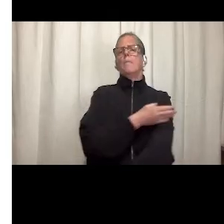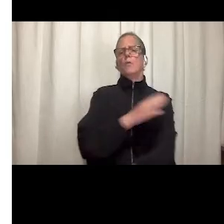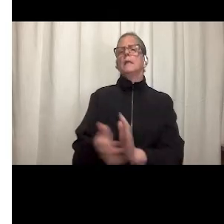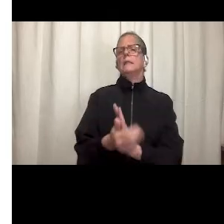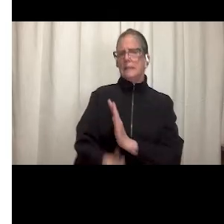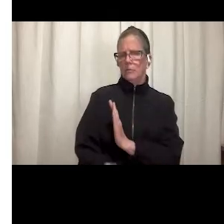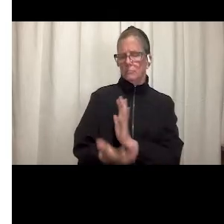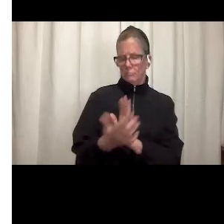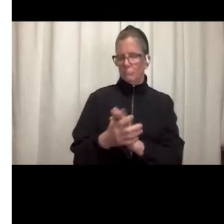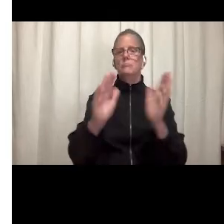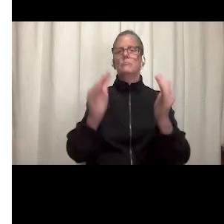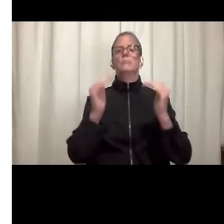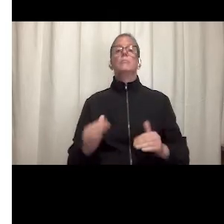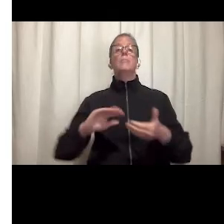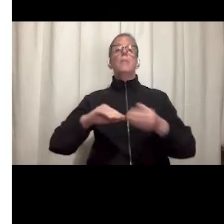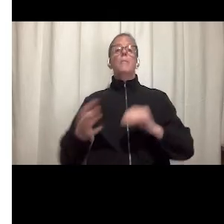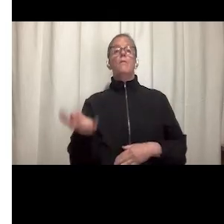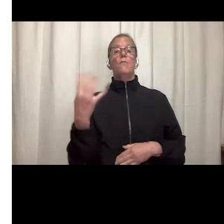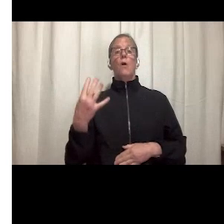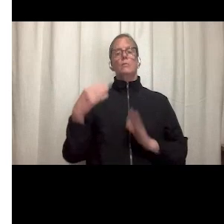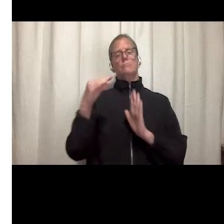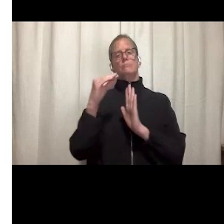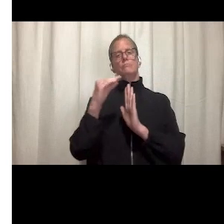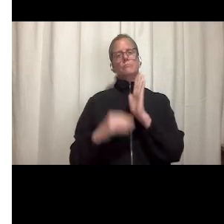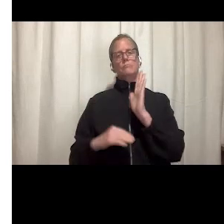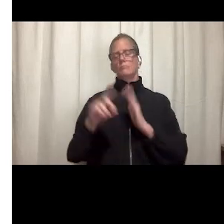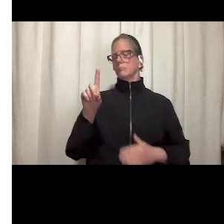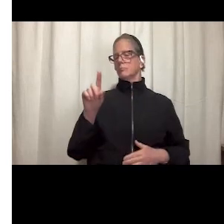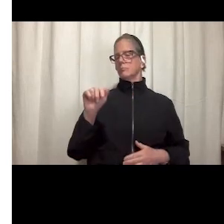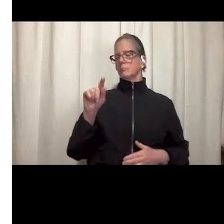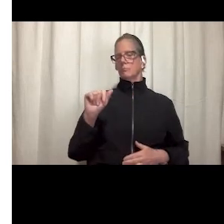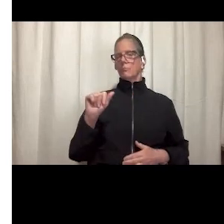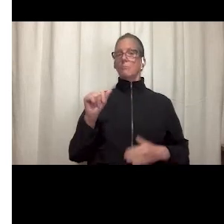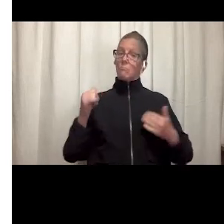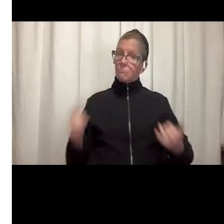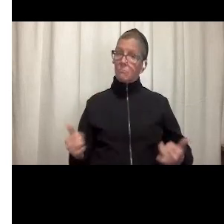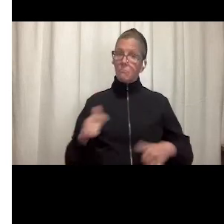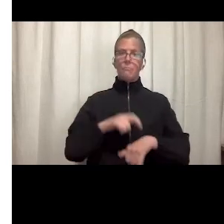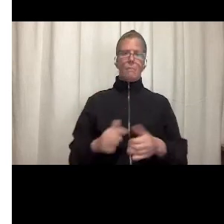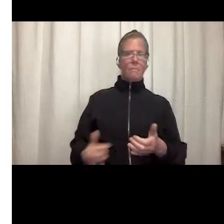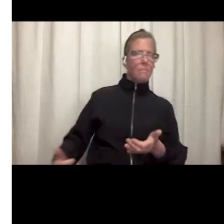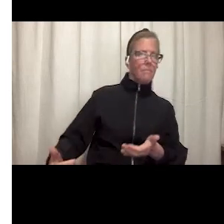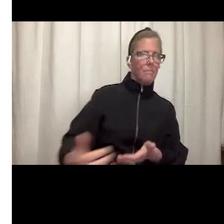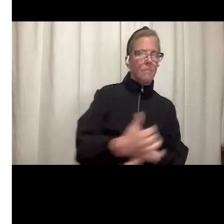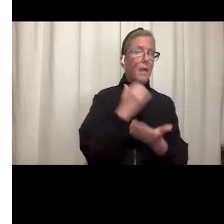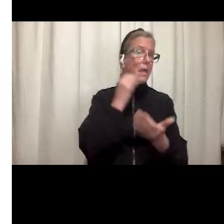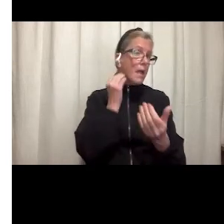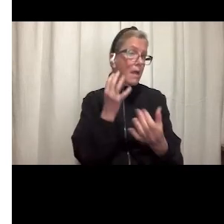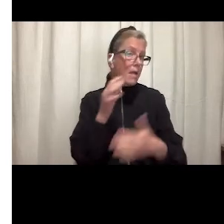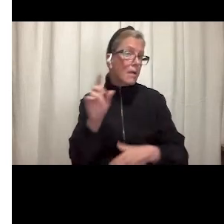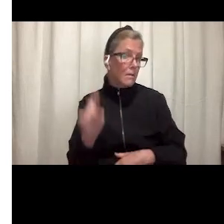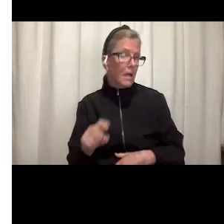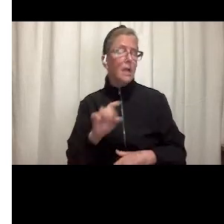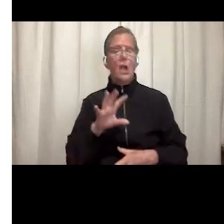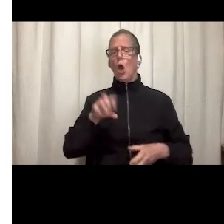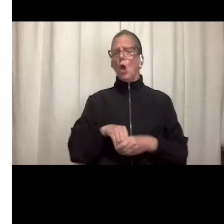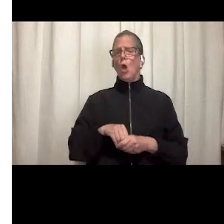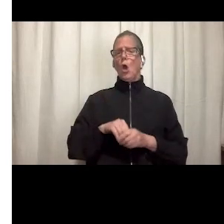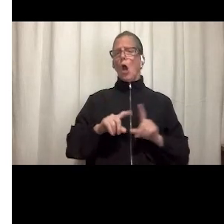Number 4, gather data. Now it's time to collect the information you need. This could include surveys,